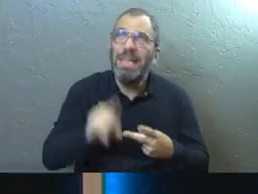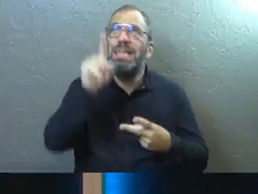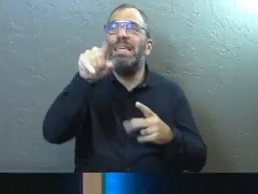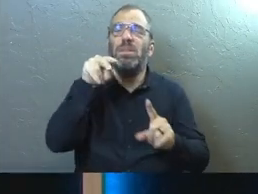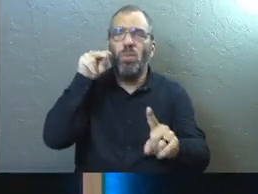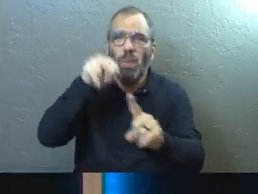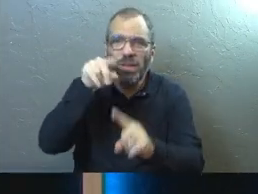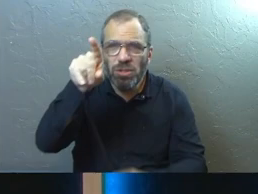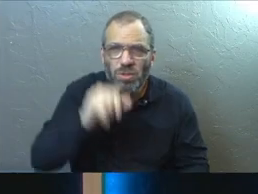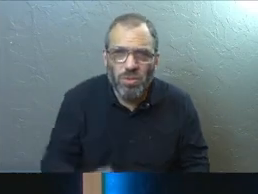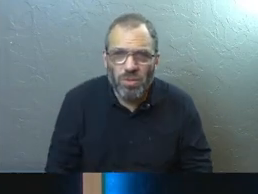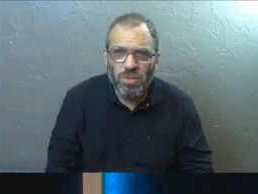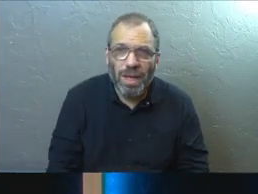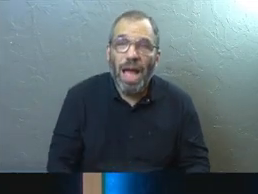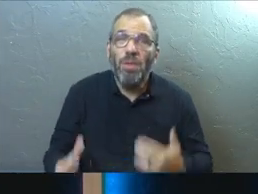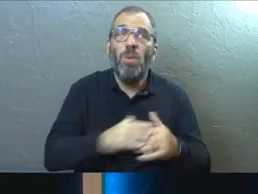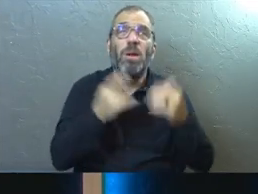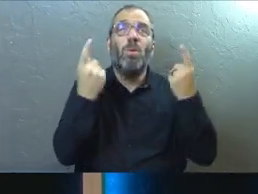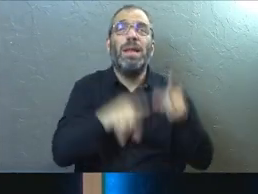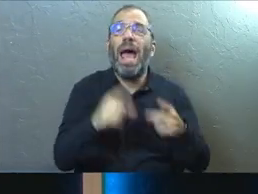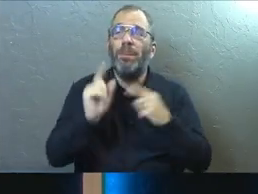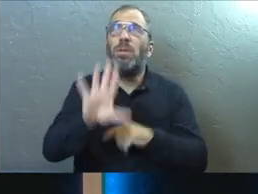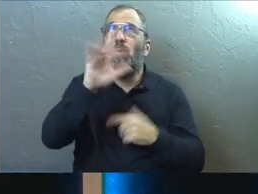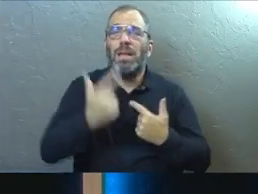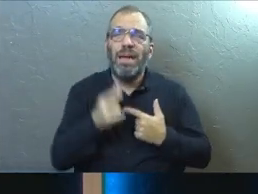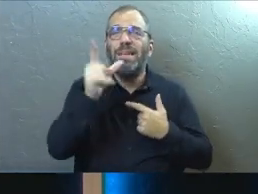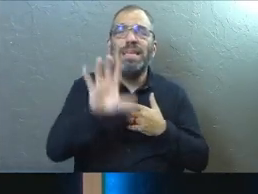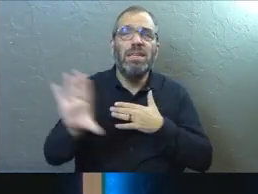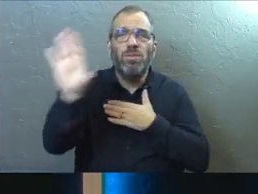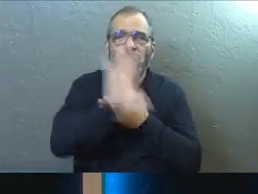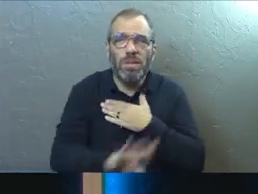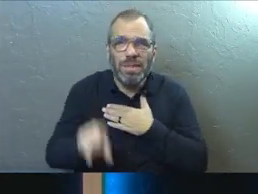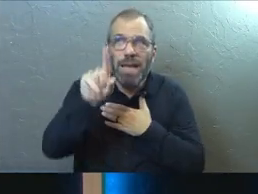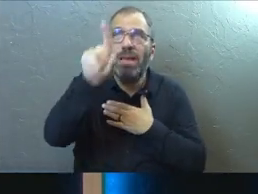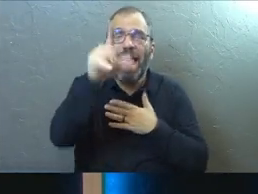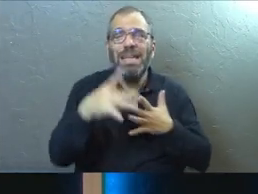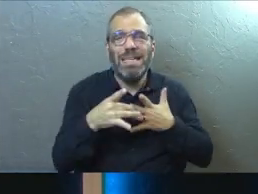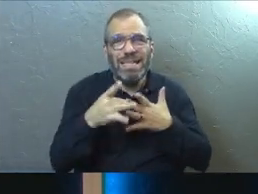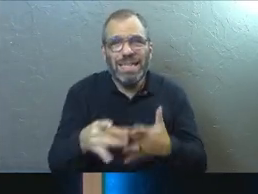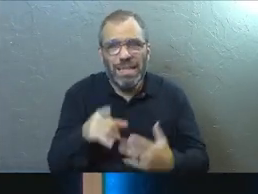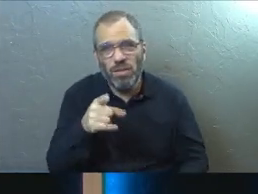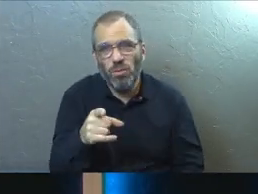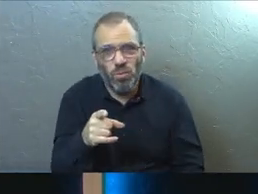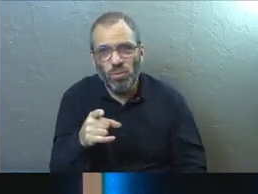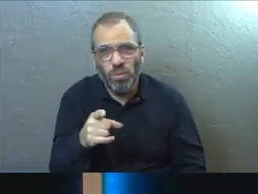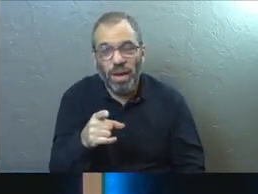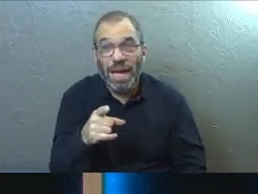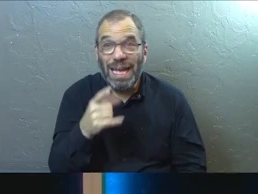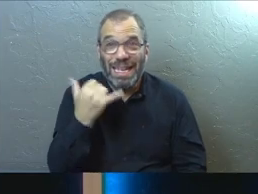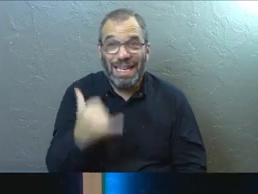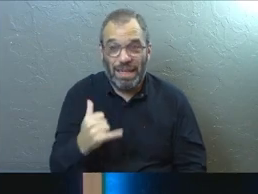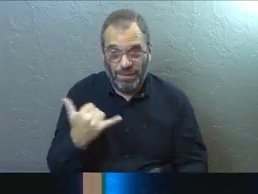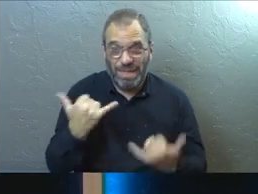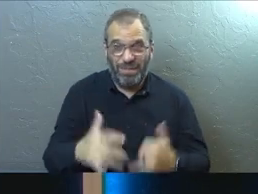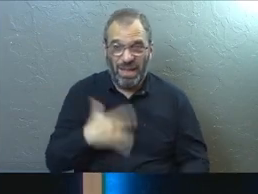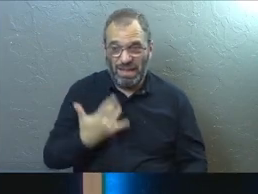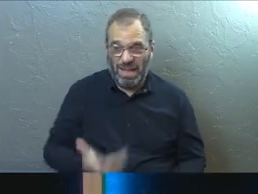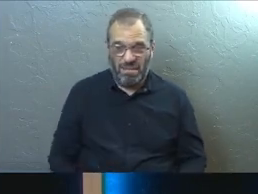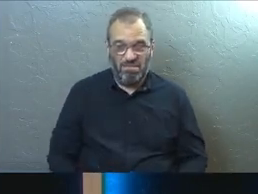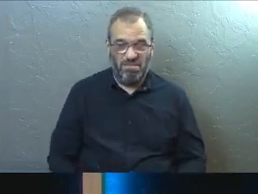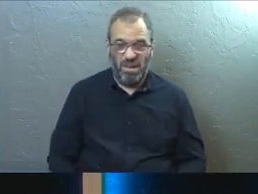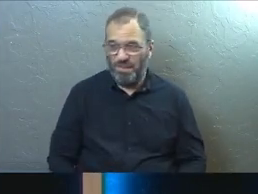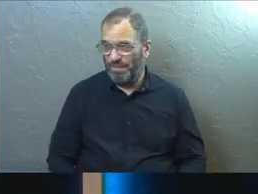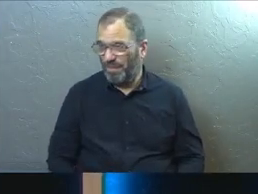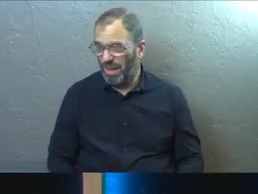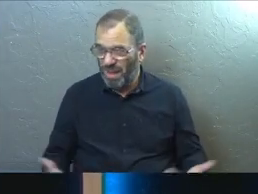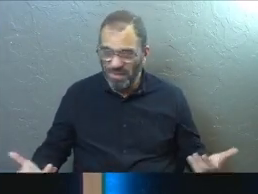he's watching over you. And no matter what is happening in your life, he's protecting you and he is leading you. Even in the seasons where it feels like this